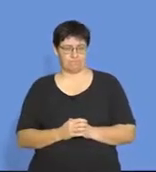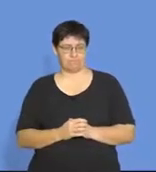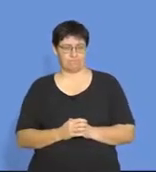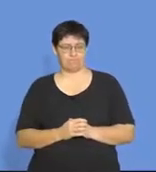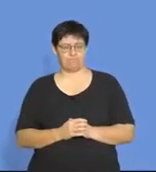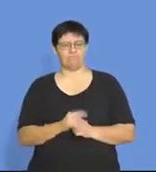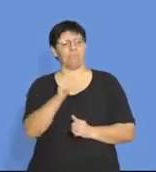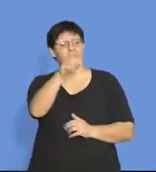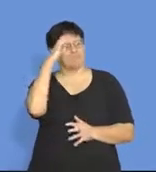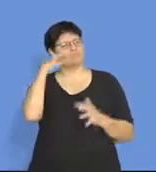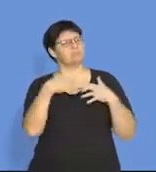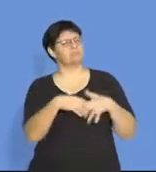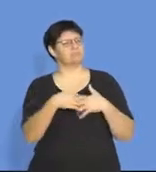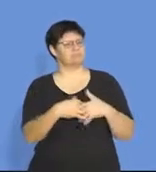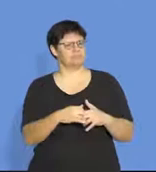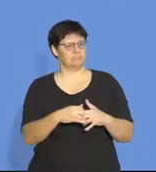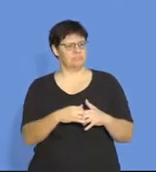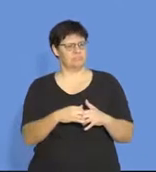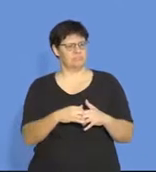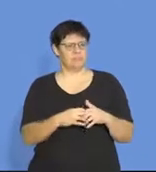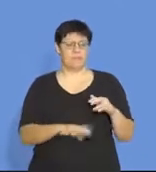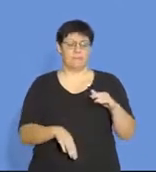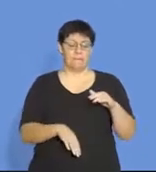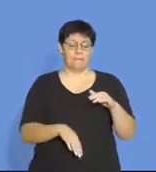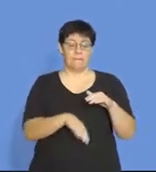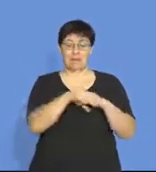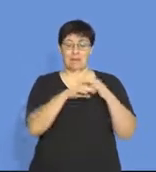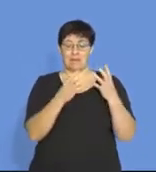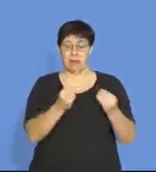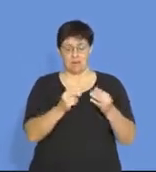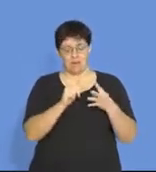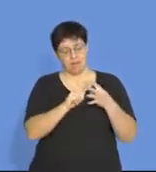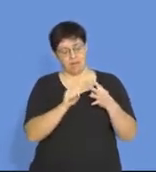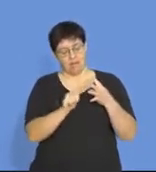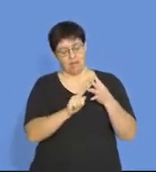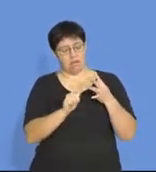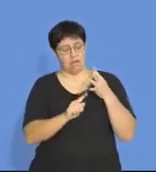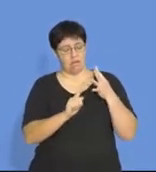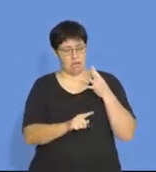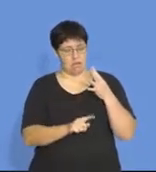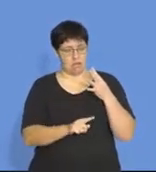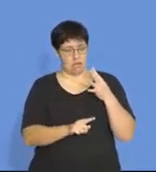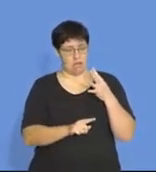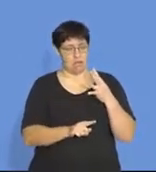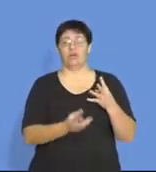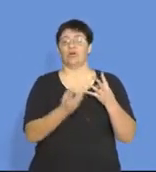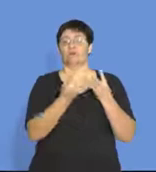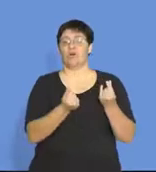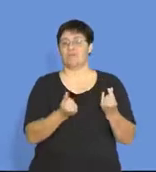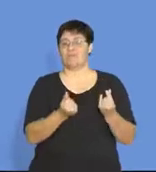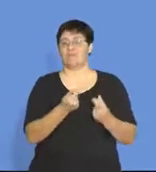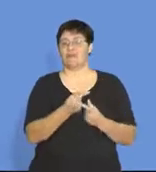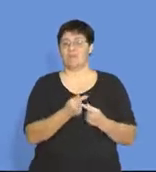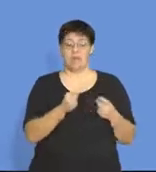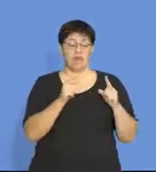Now, have you ever thought about what is the maximum number of solutions you can expect if you are